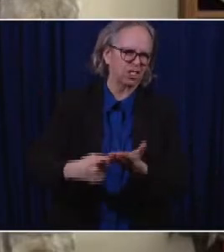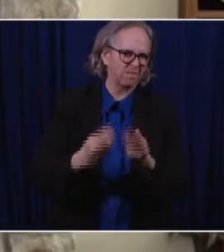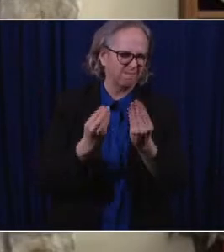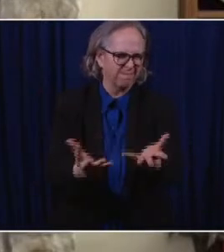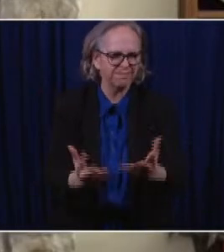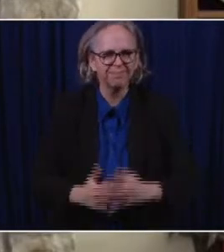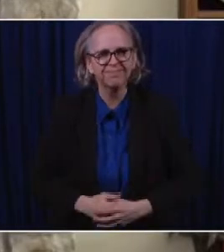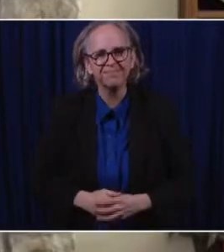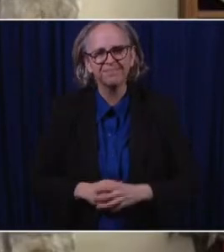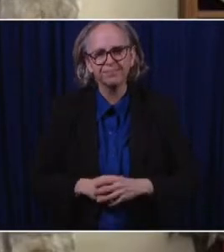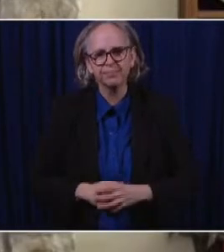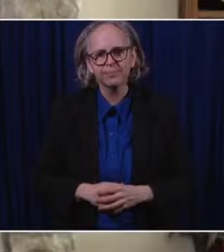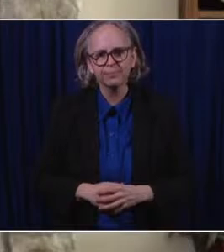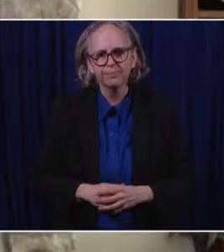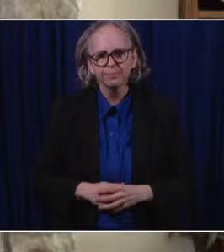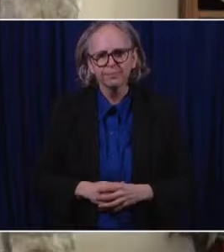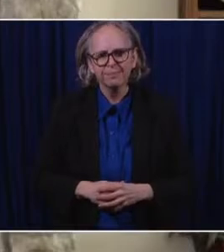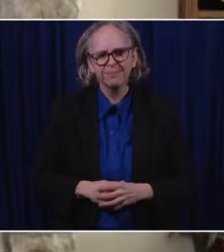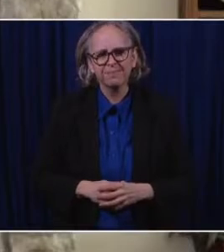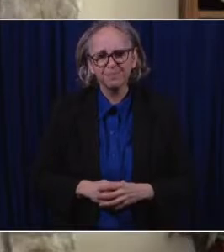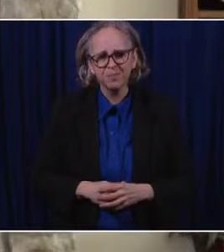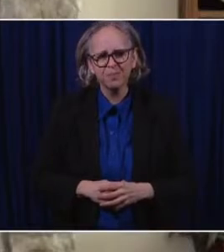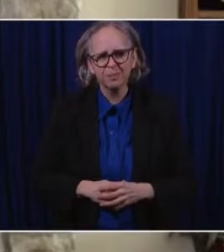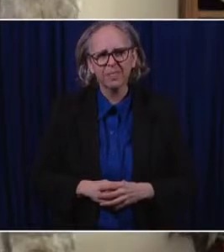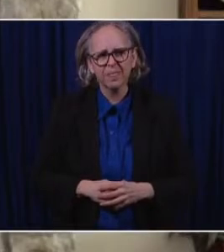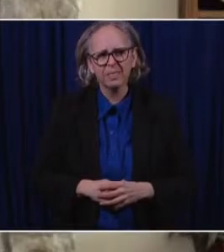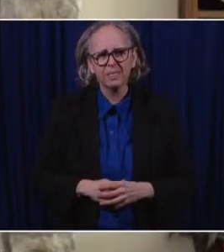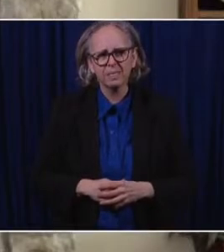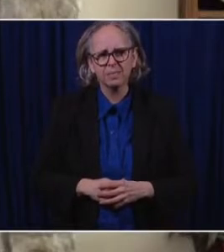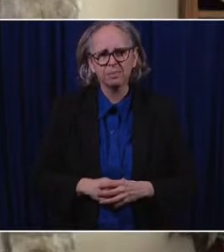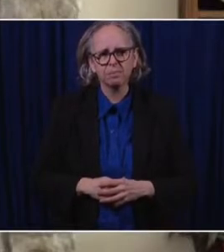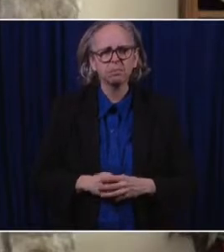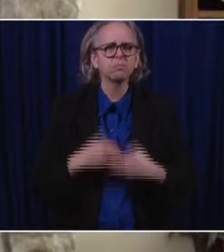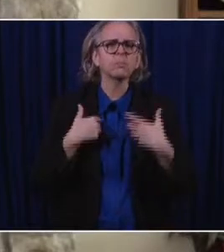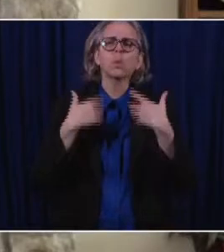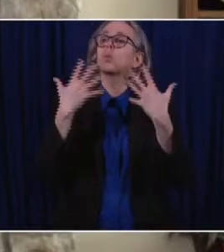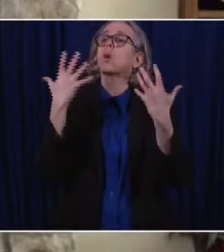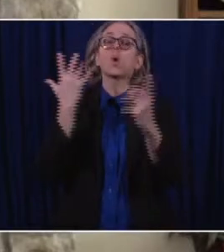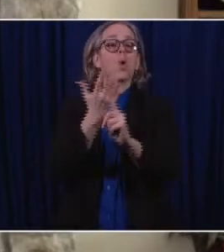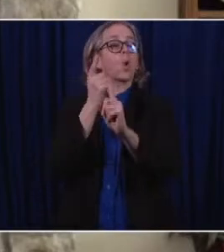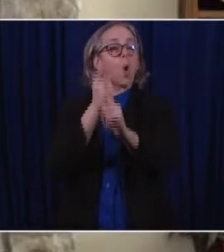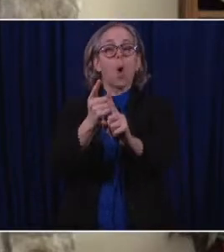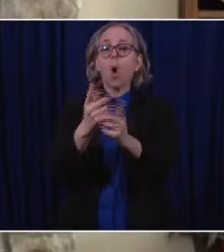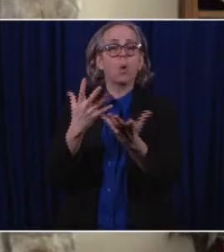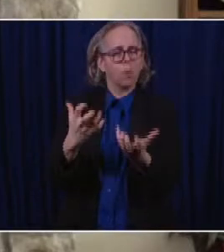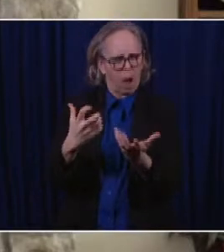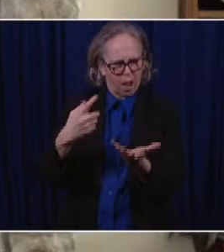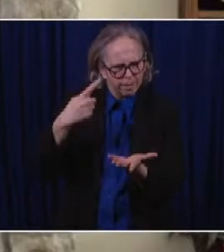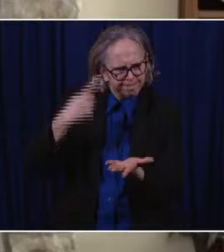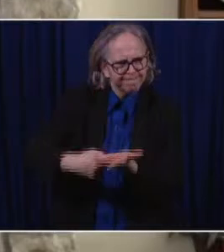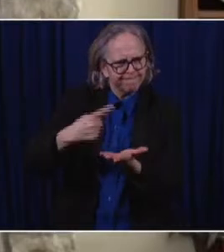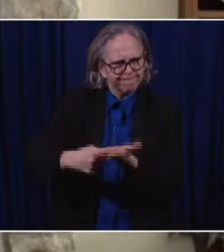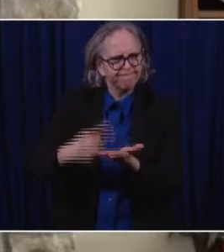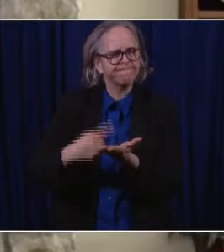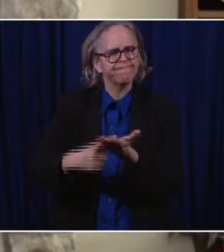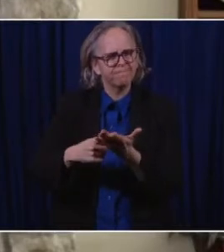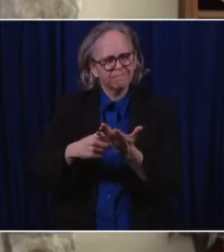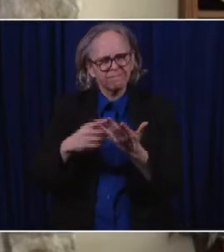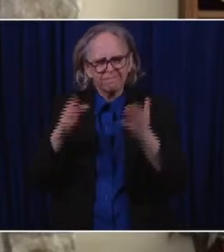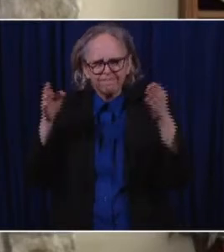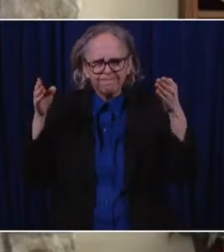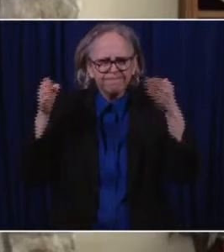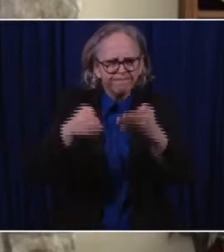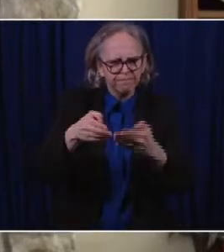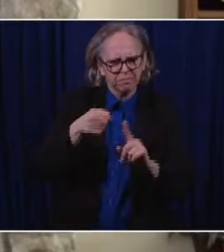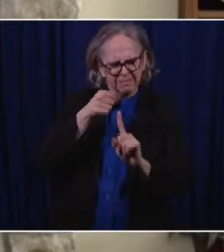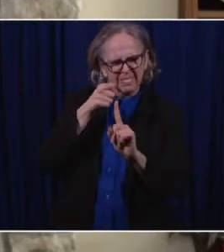we want it to be a discussion, though, that brings about some specific